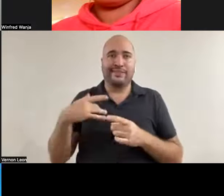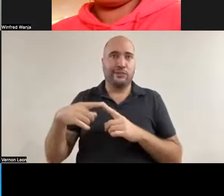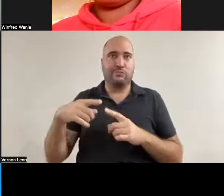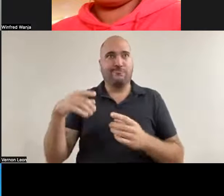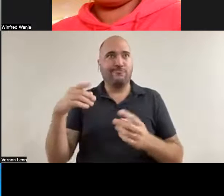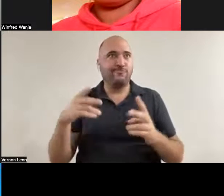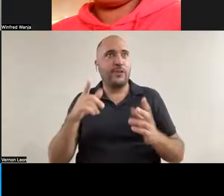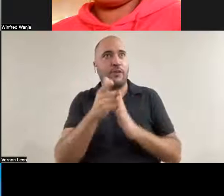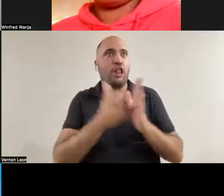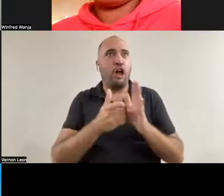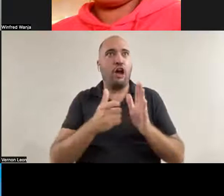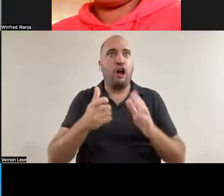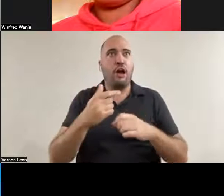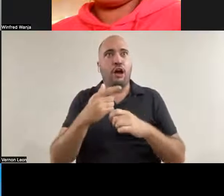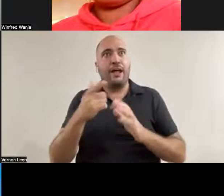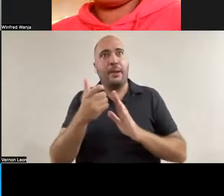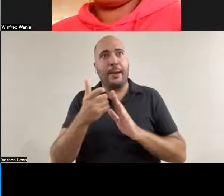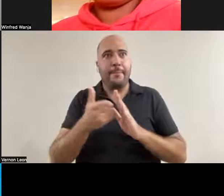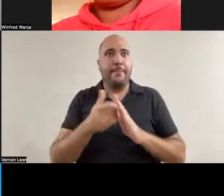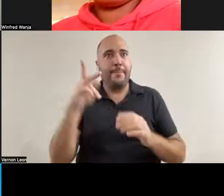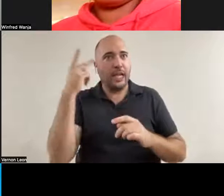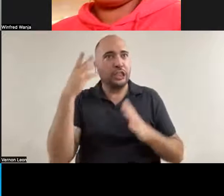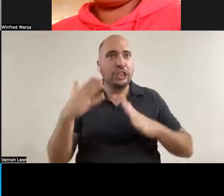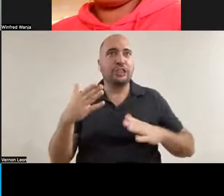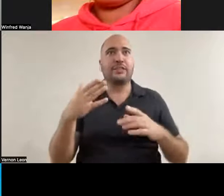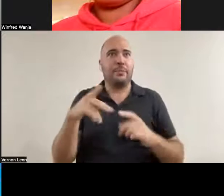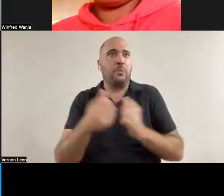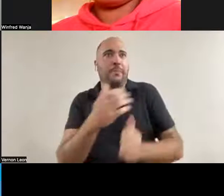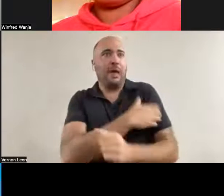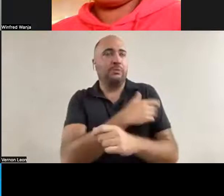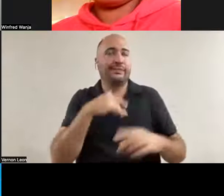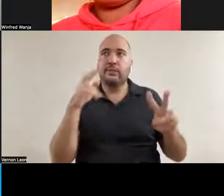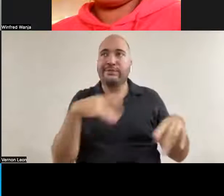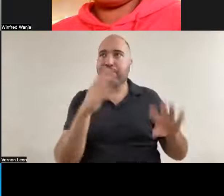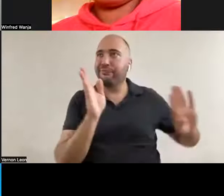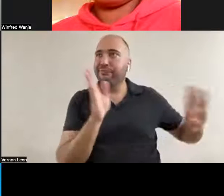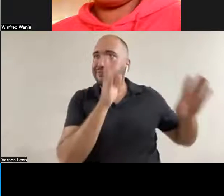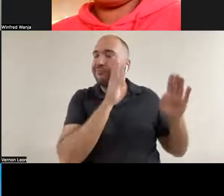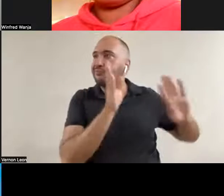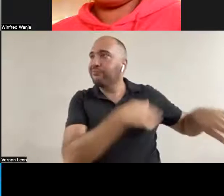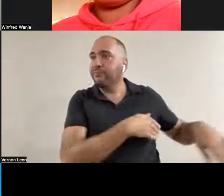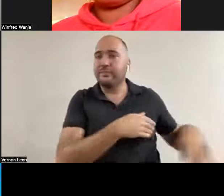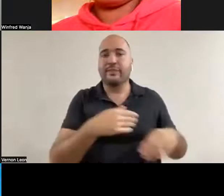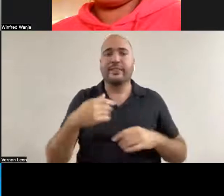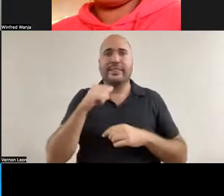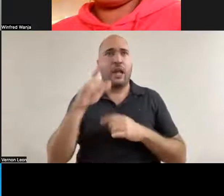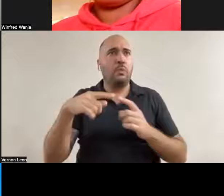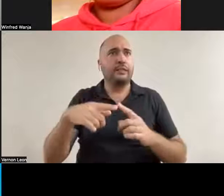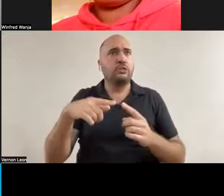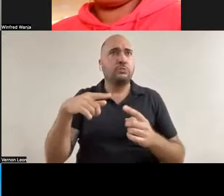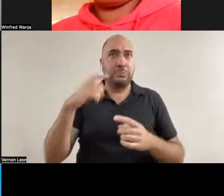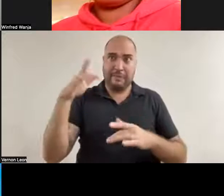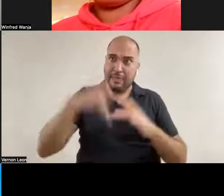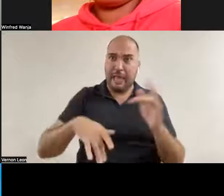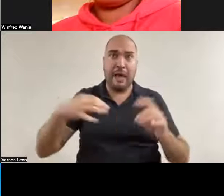for lawmakers and people with power. This isn't always due to a lack of empathy,